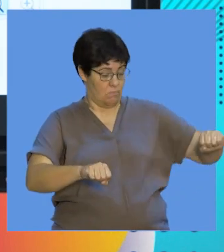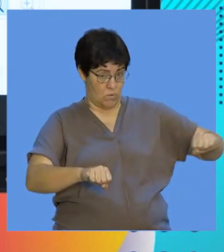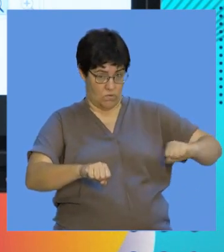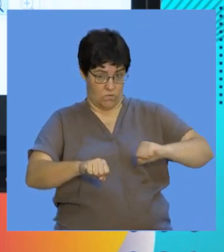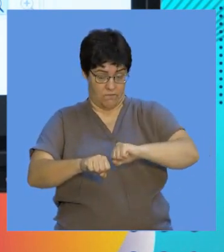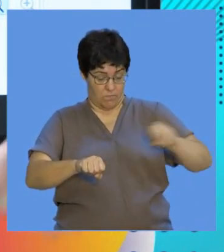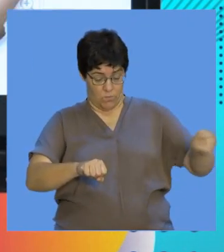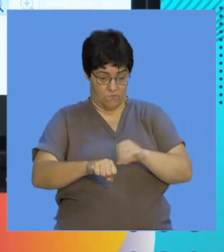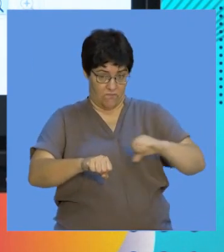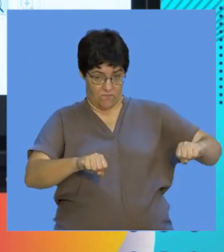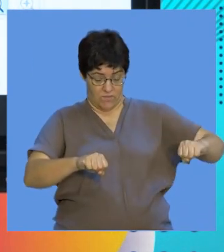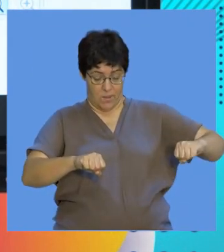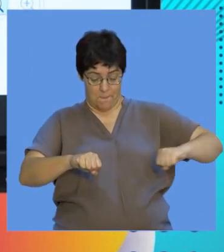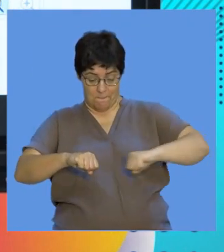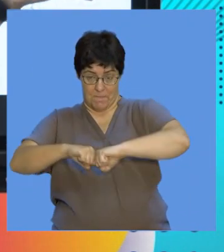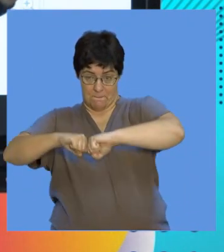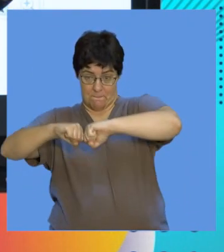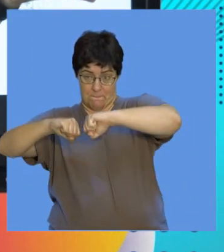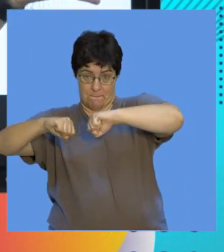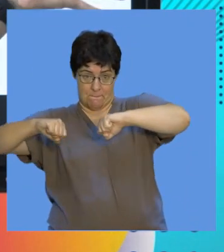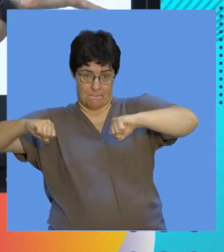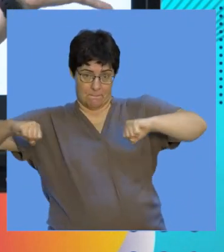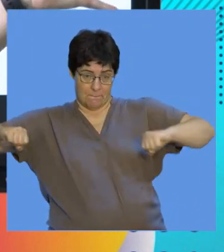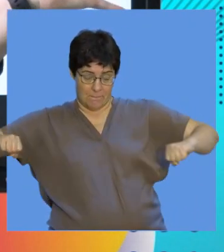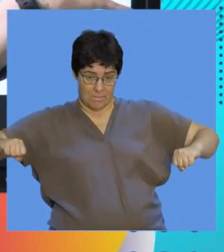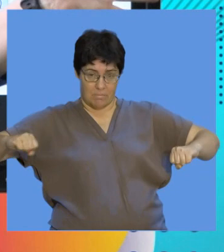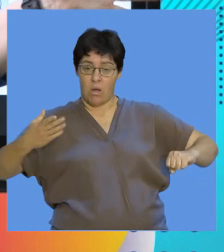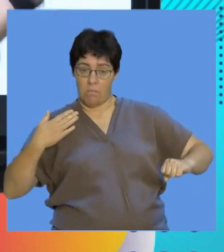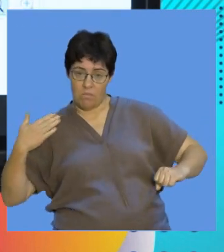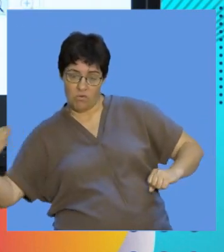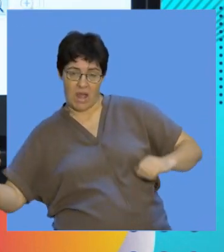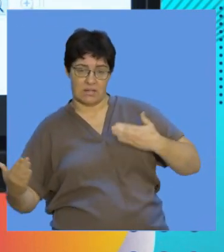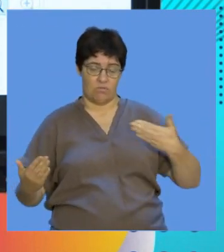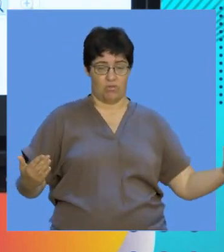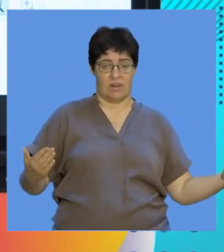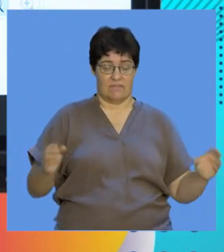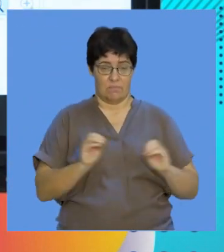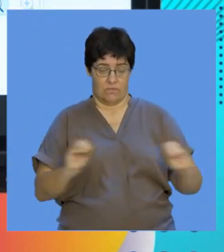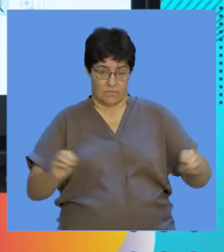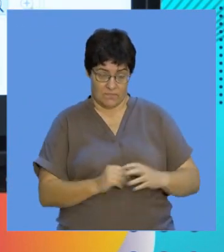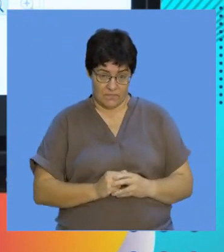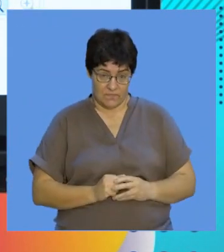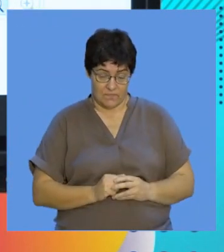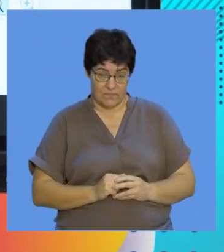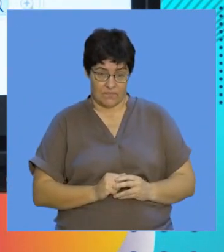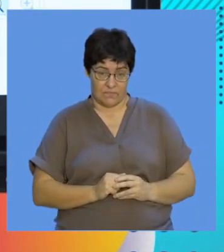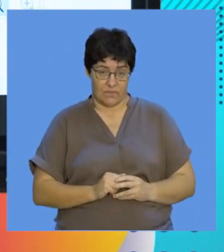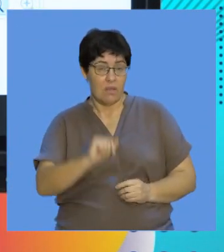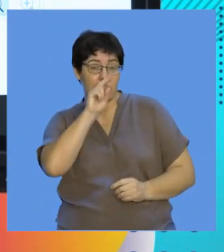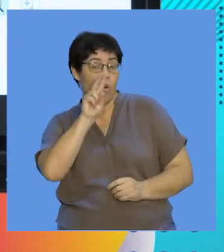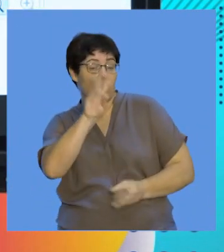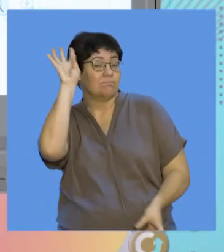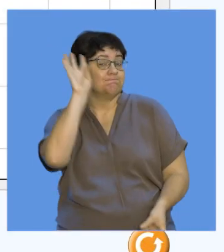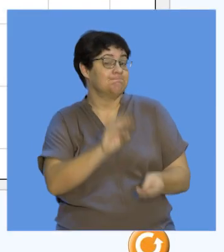result, the one went off, and the other went off in the opposite direction. Now, if I look at my